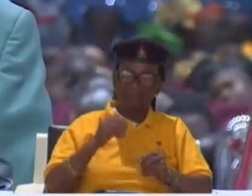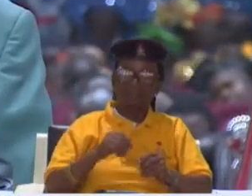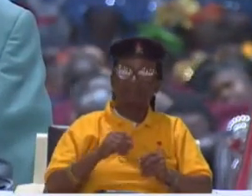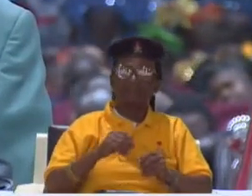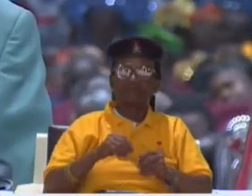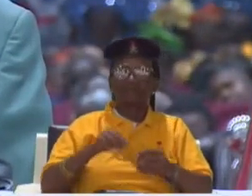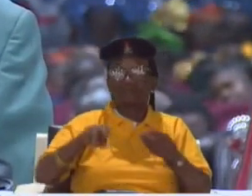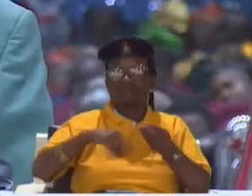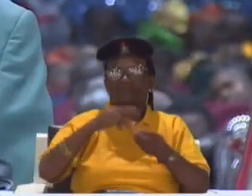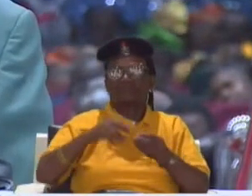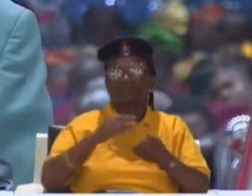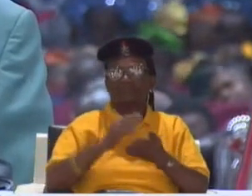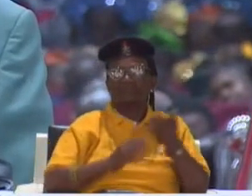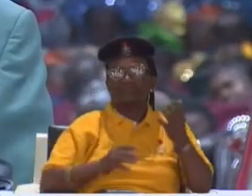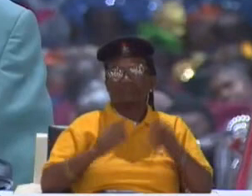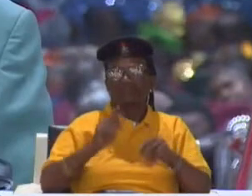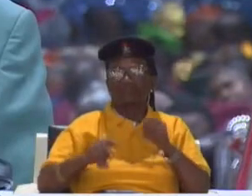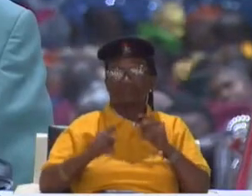people.